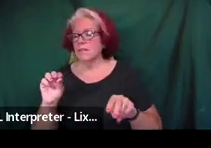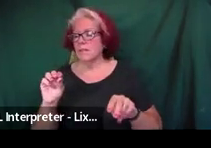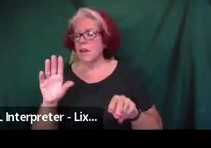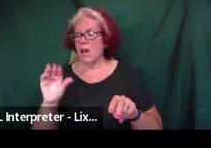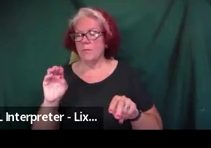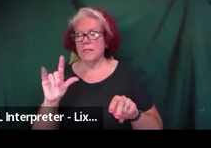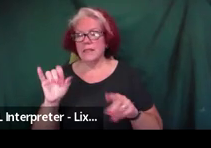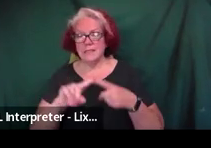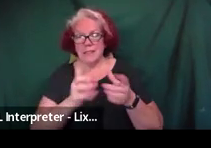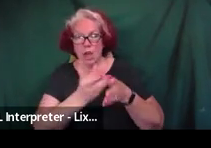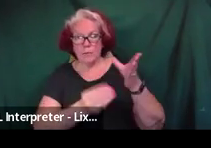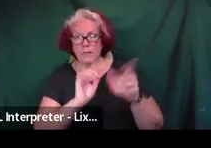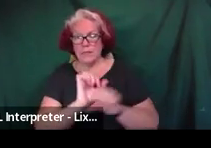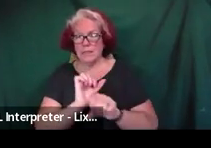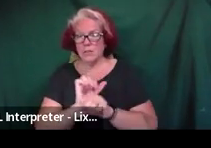to make sure that